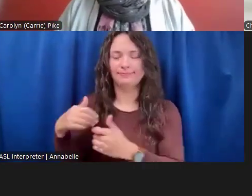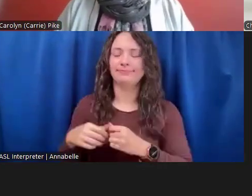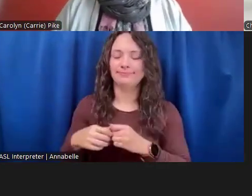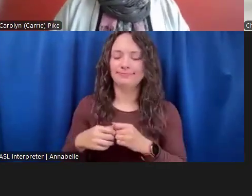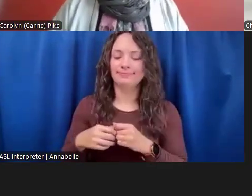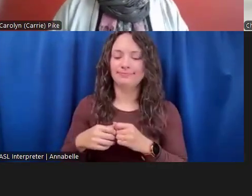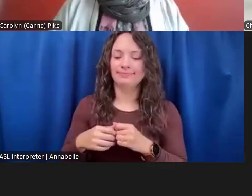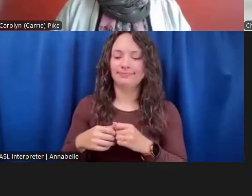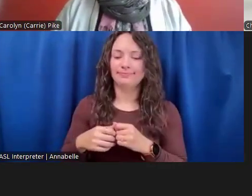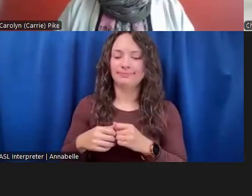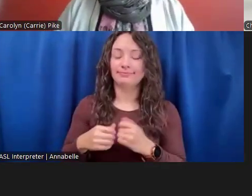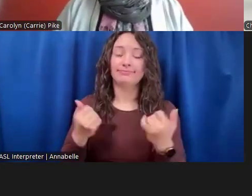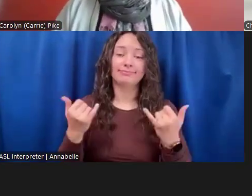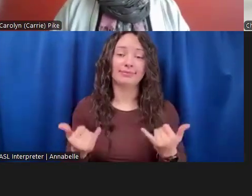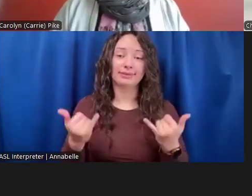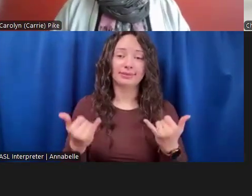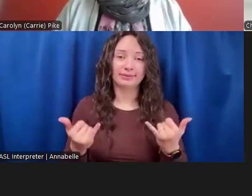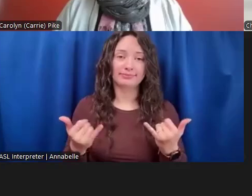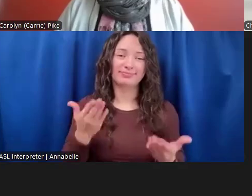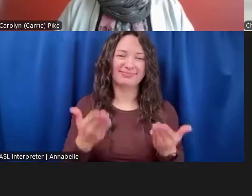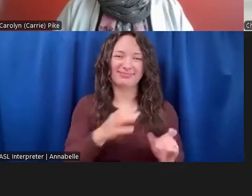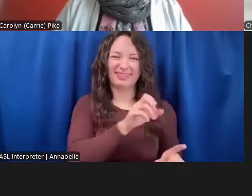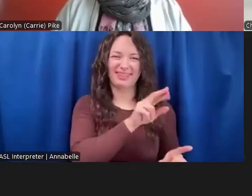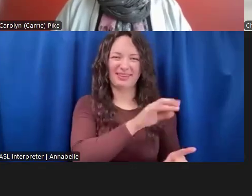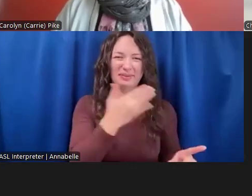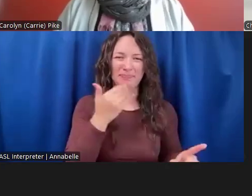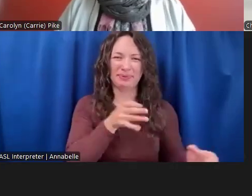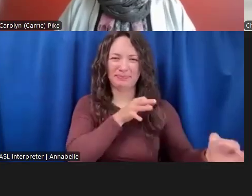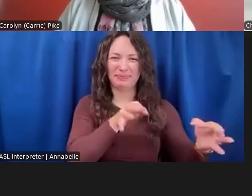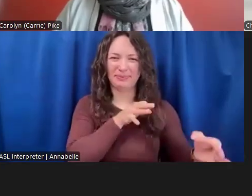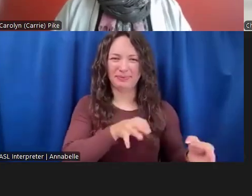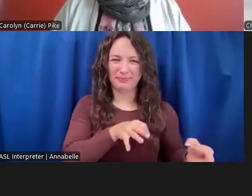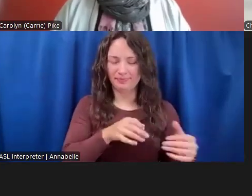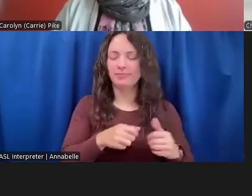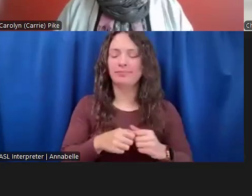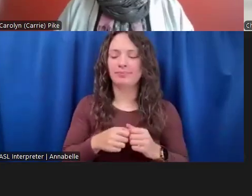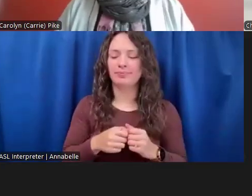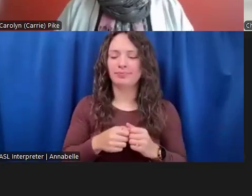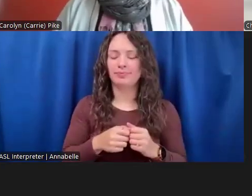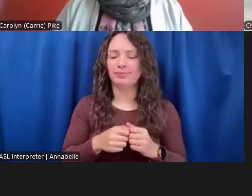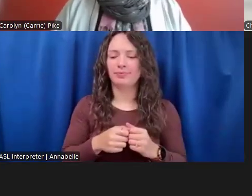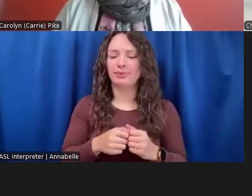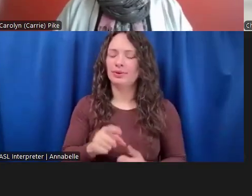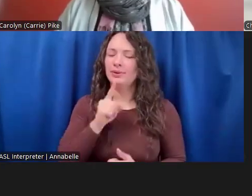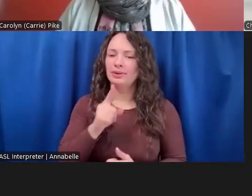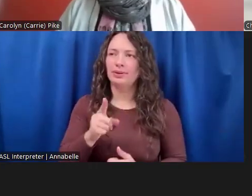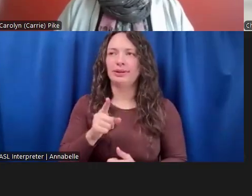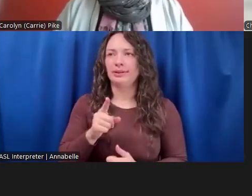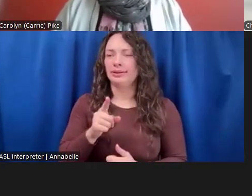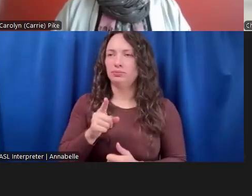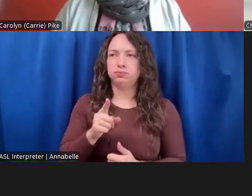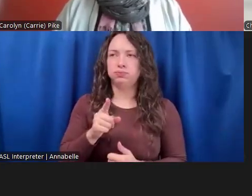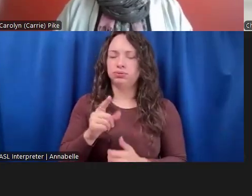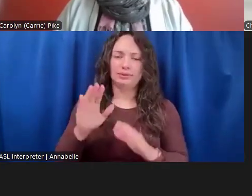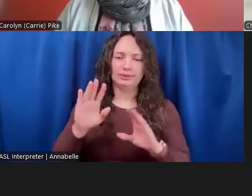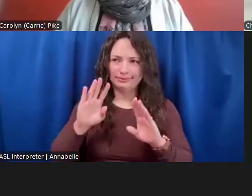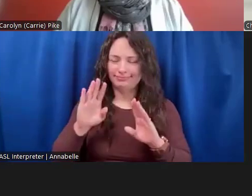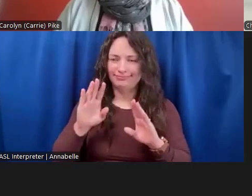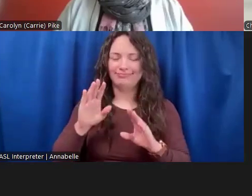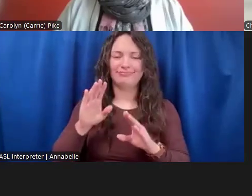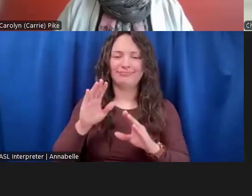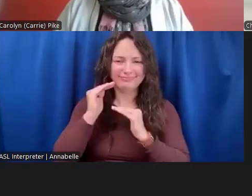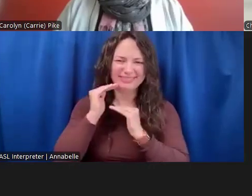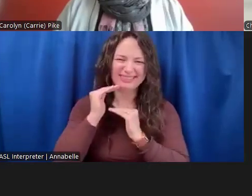right now, and Carrie can speak better to this than I can. I mean, just a huge bottleneck in reforestation, across the